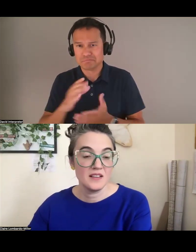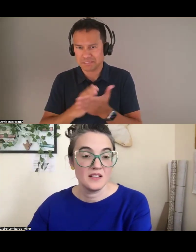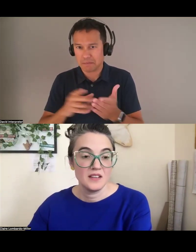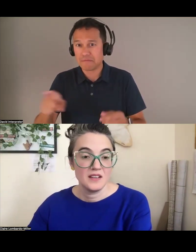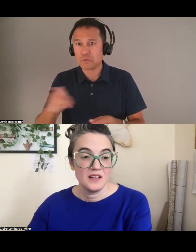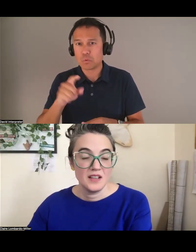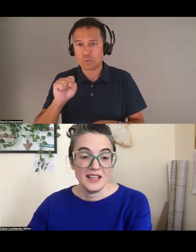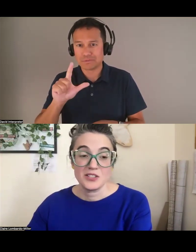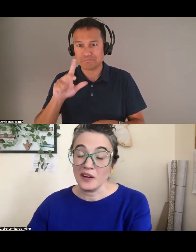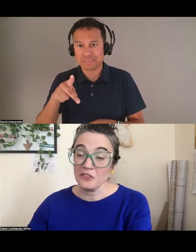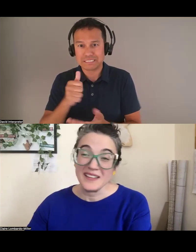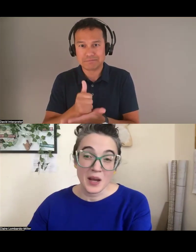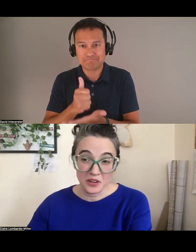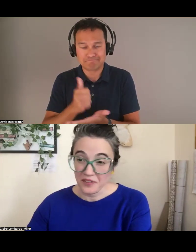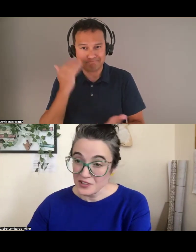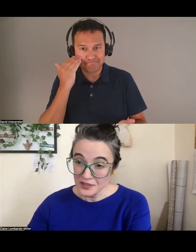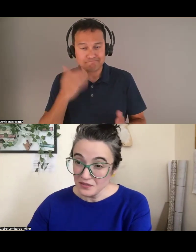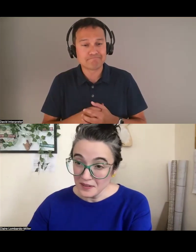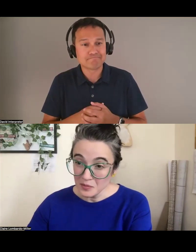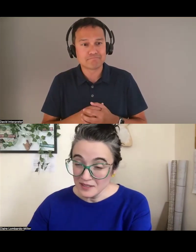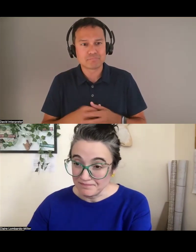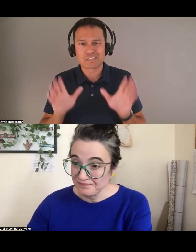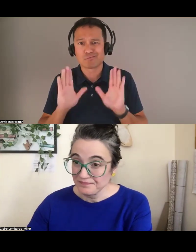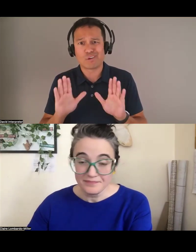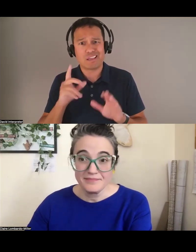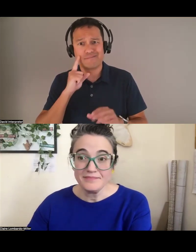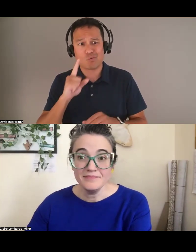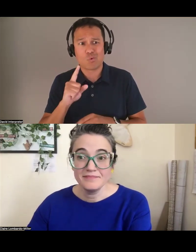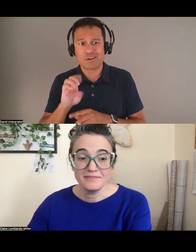pathology. It's great for EI professional development.